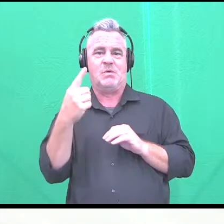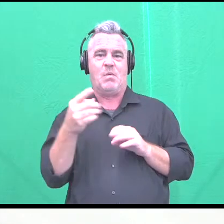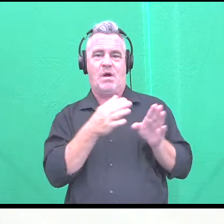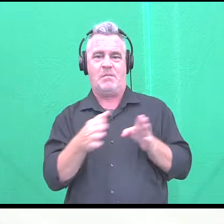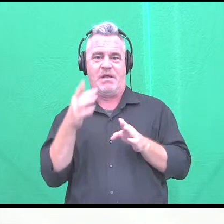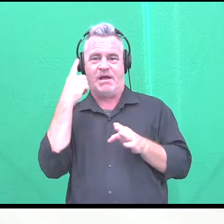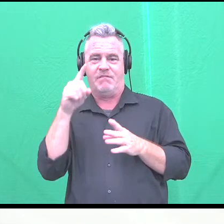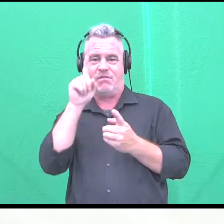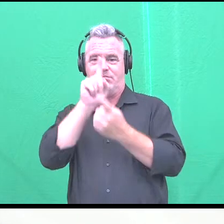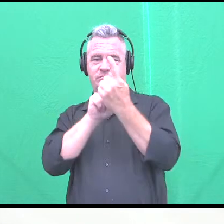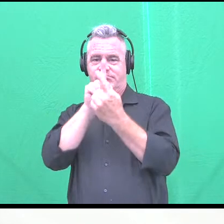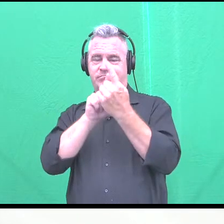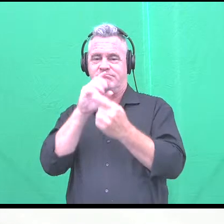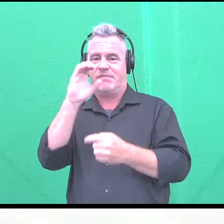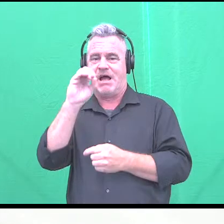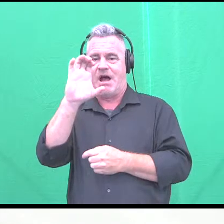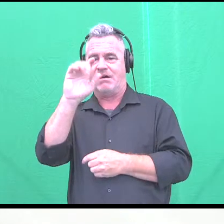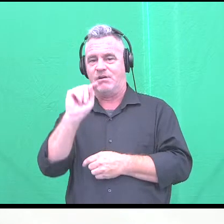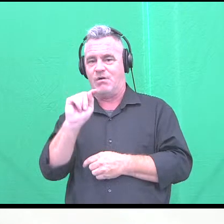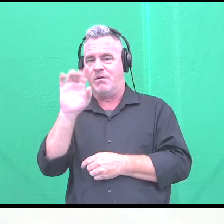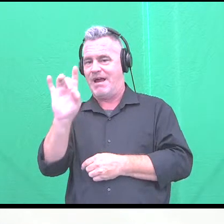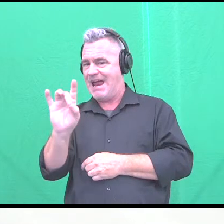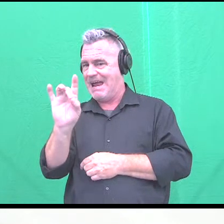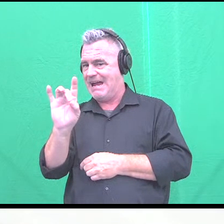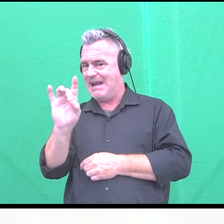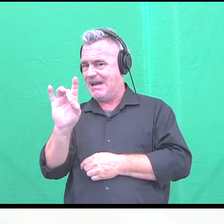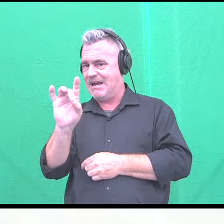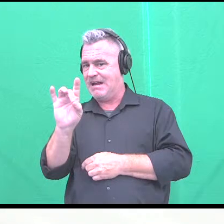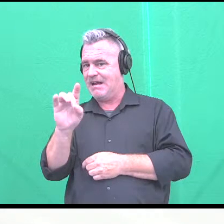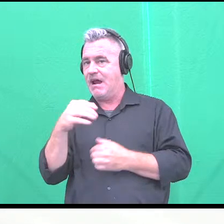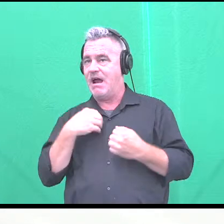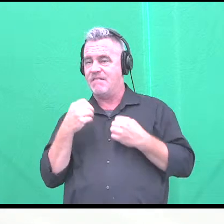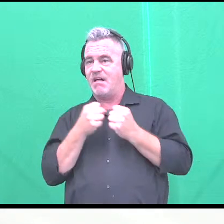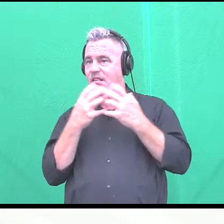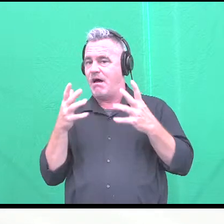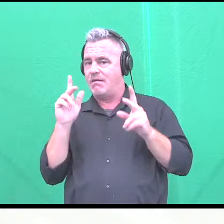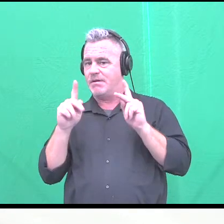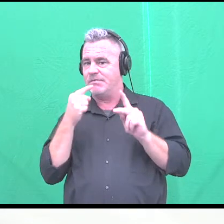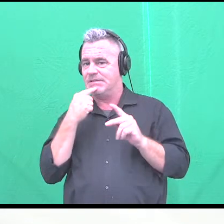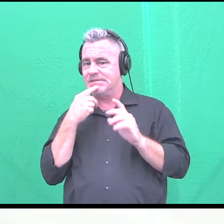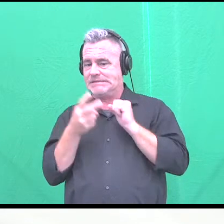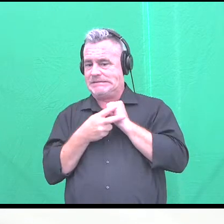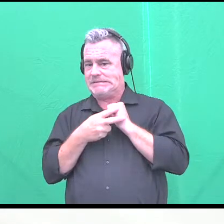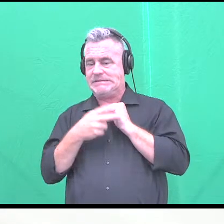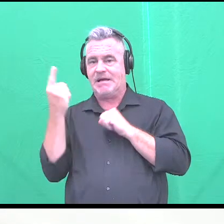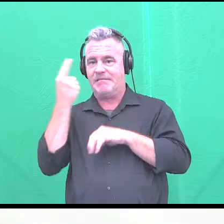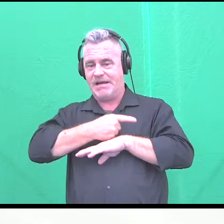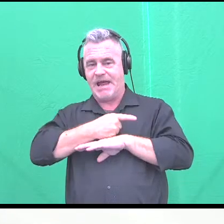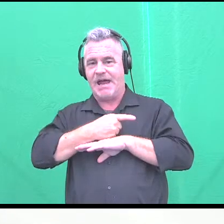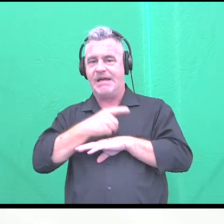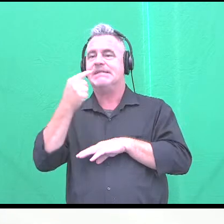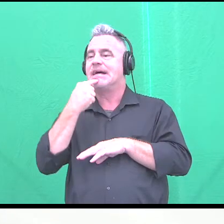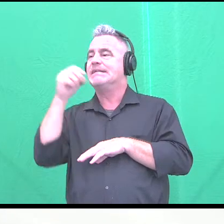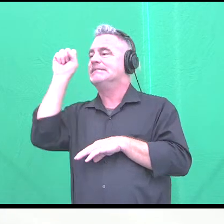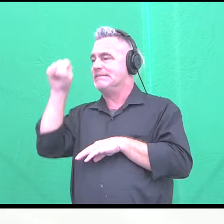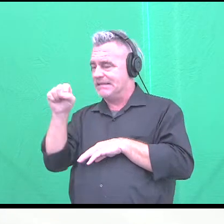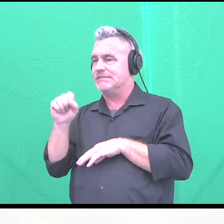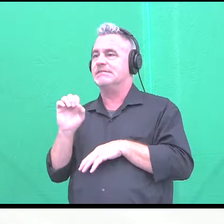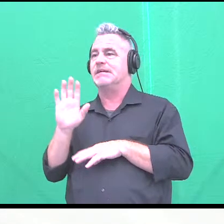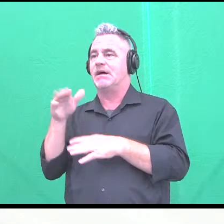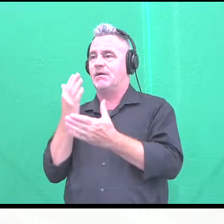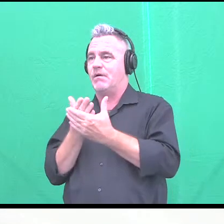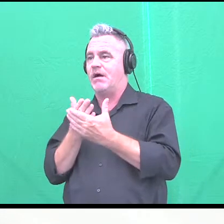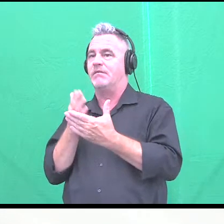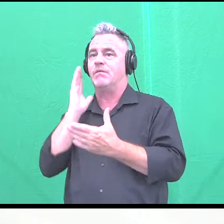for October 8th. I already have a whole bunch of people that have saved the date and have said, yes, we'll be there. We'll see what